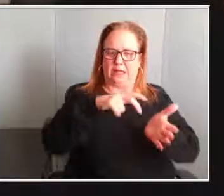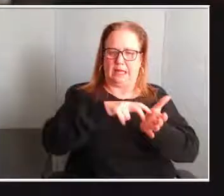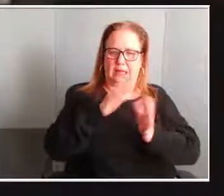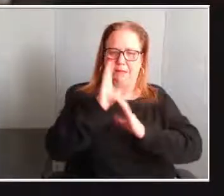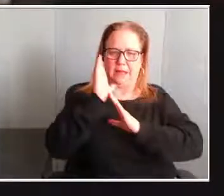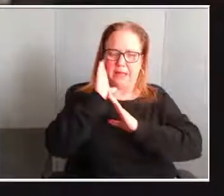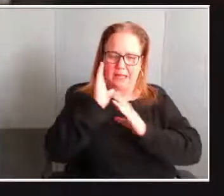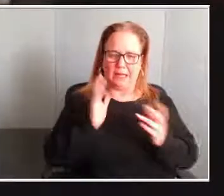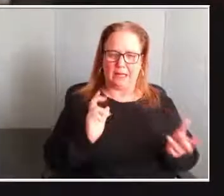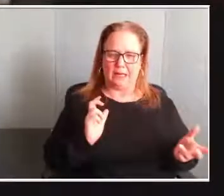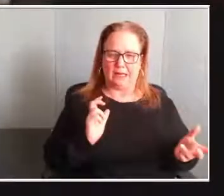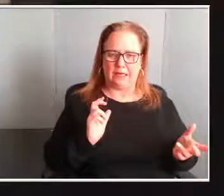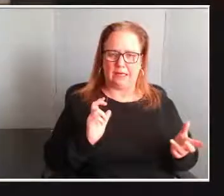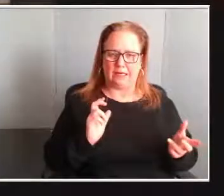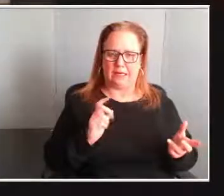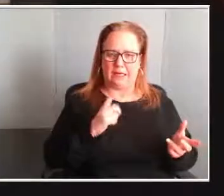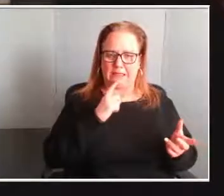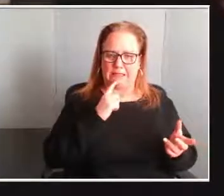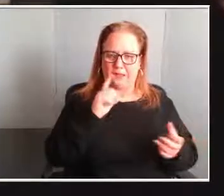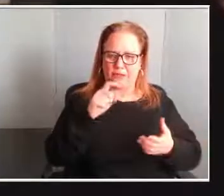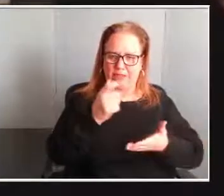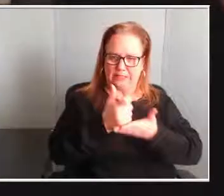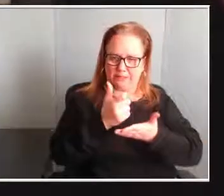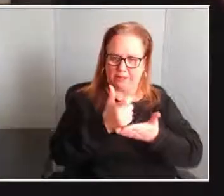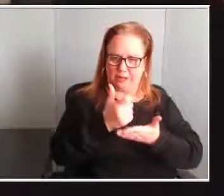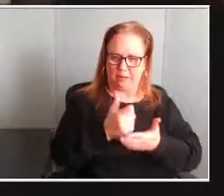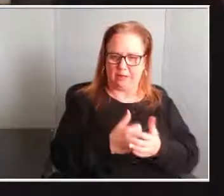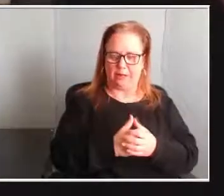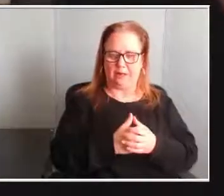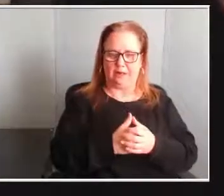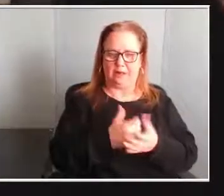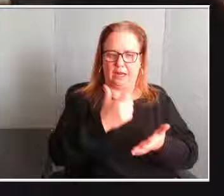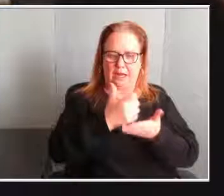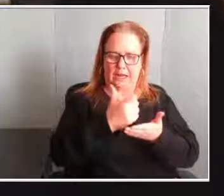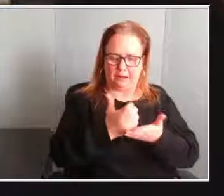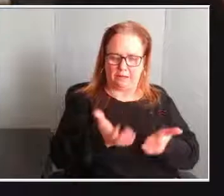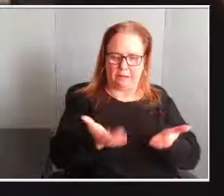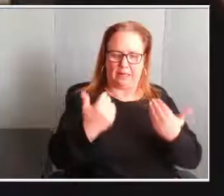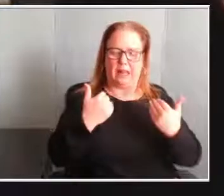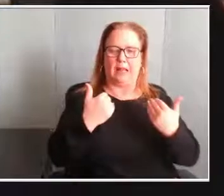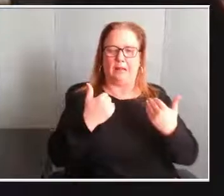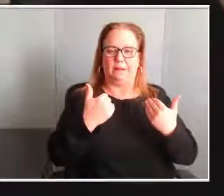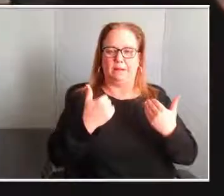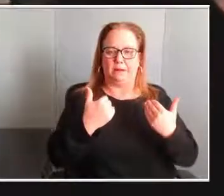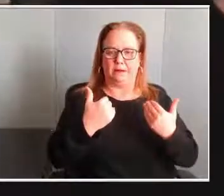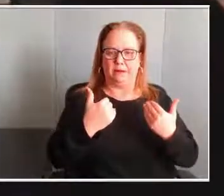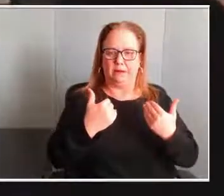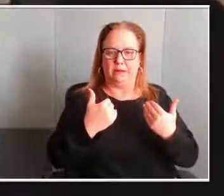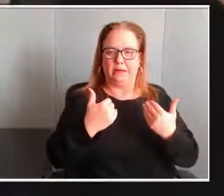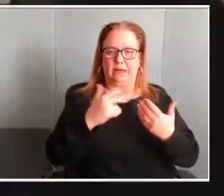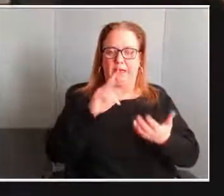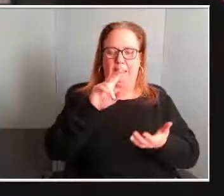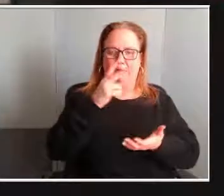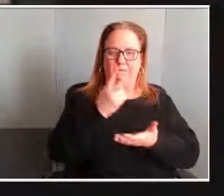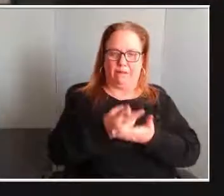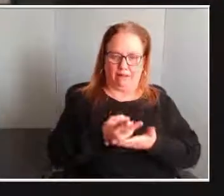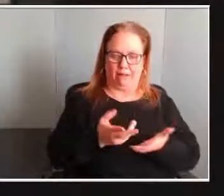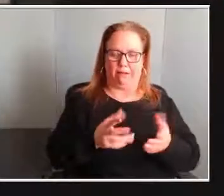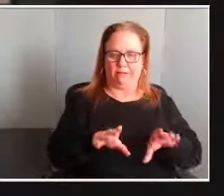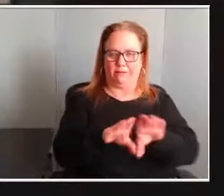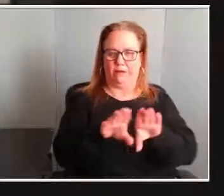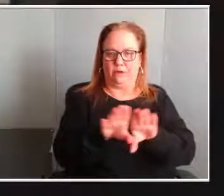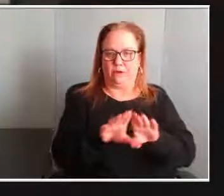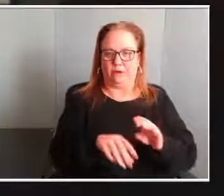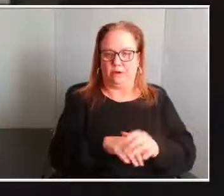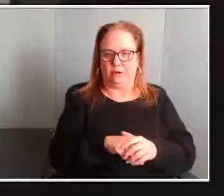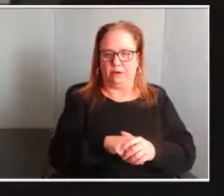And I said, do you need some help? And so I helped him get out of bed, and he went to the floor.